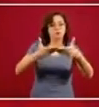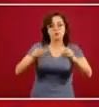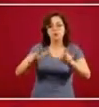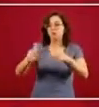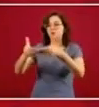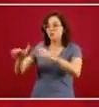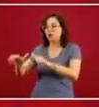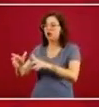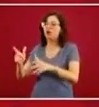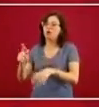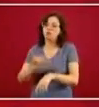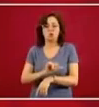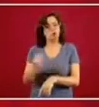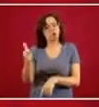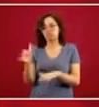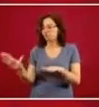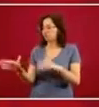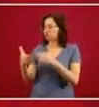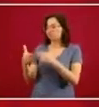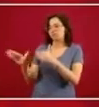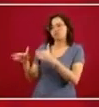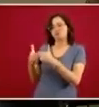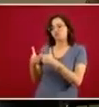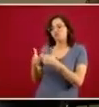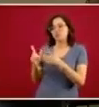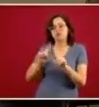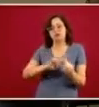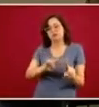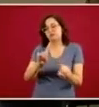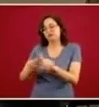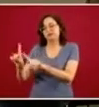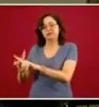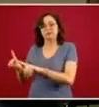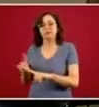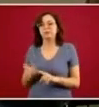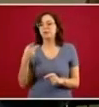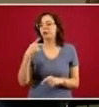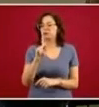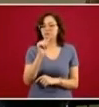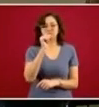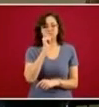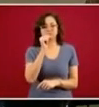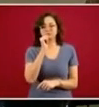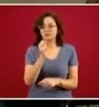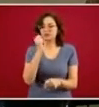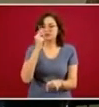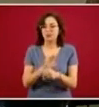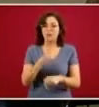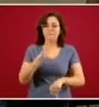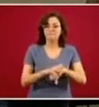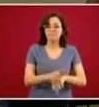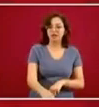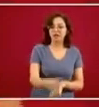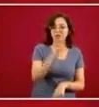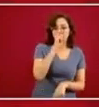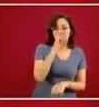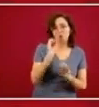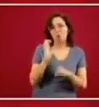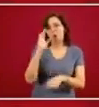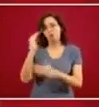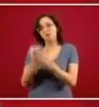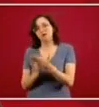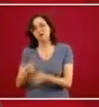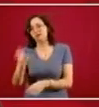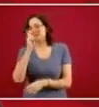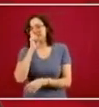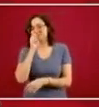Work in order to coordinate a set of measures, continued measures for the